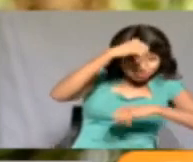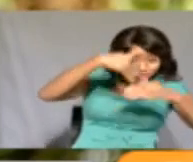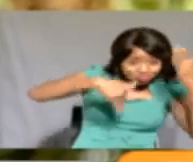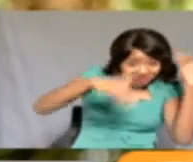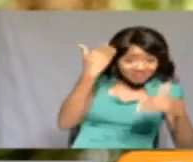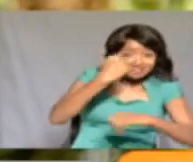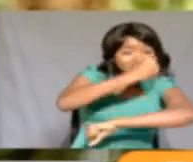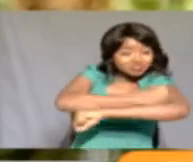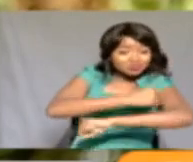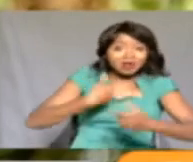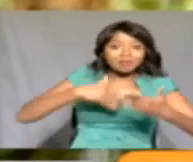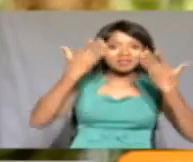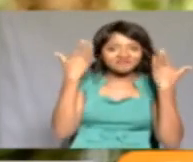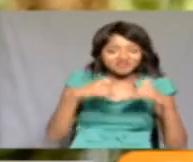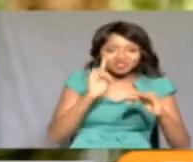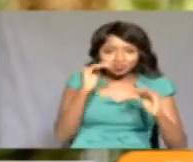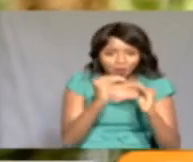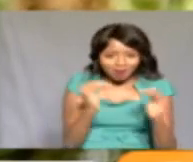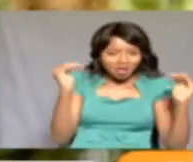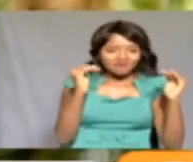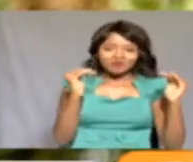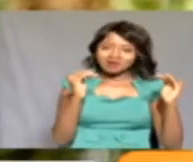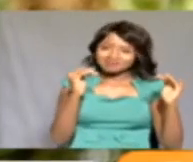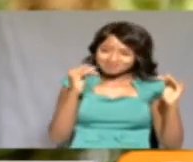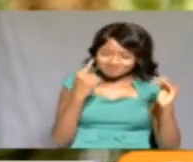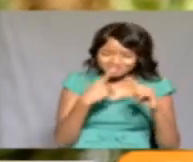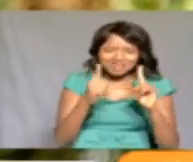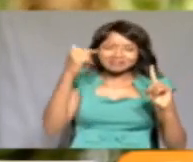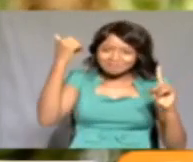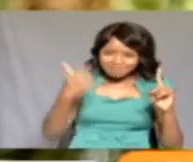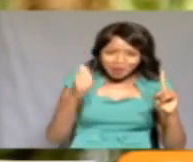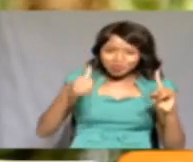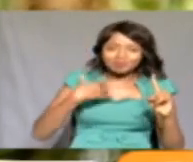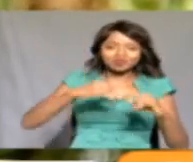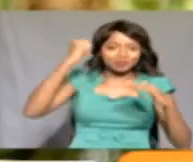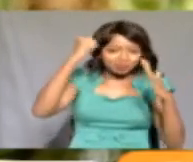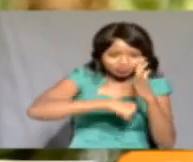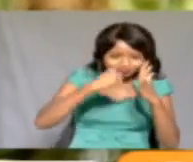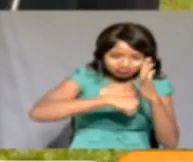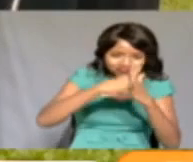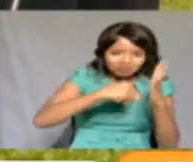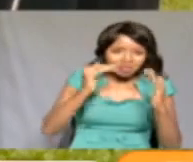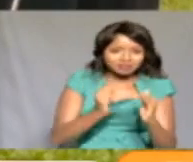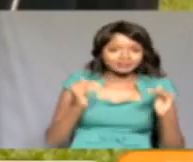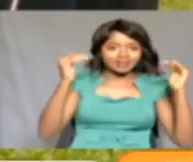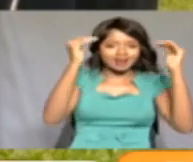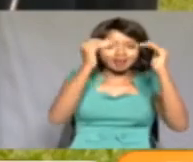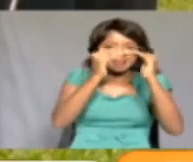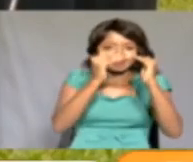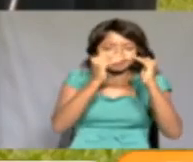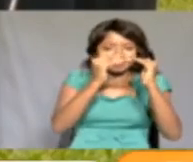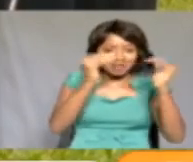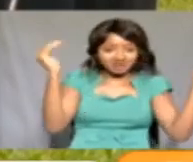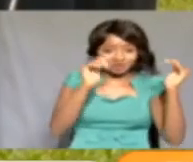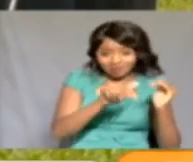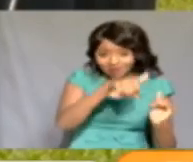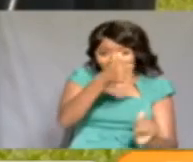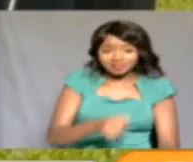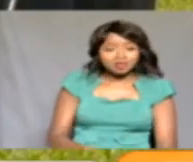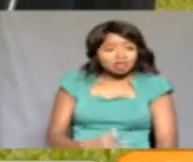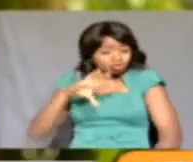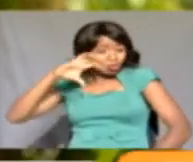completed one level and still I'm still pursuing to go to another level. So what does power do to